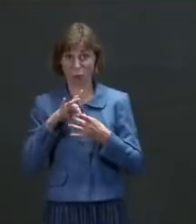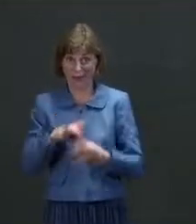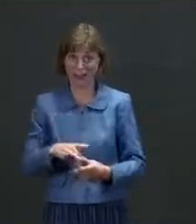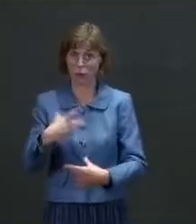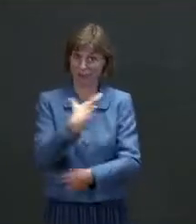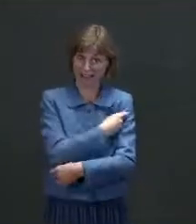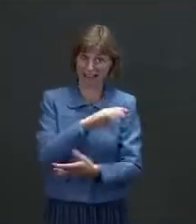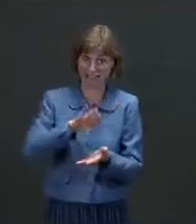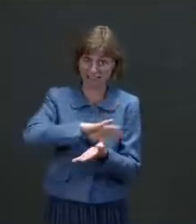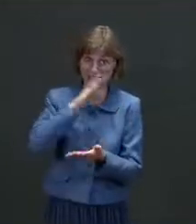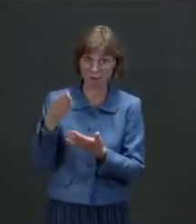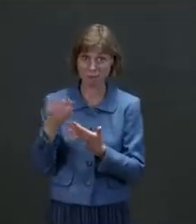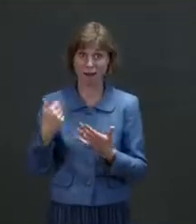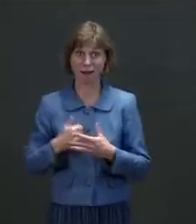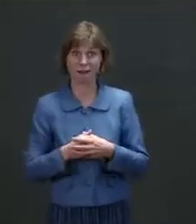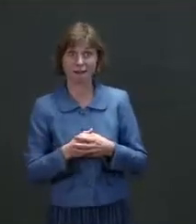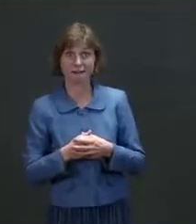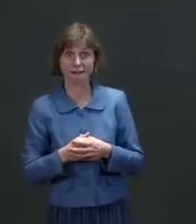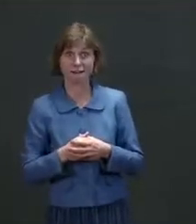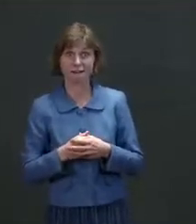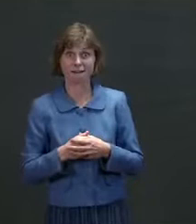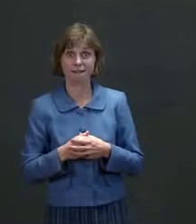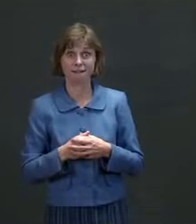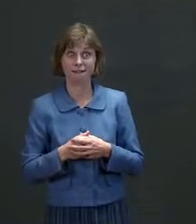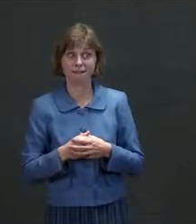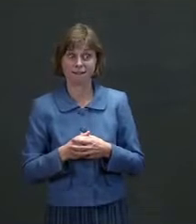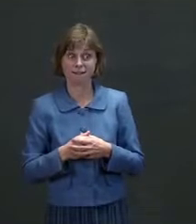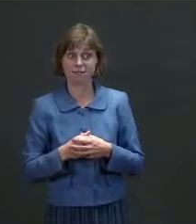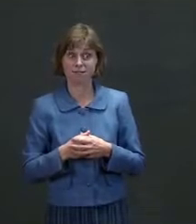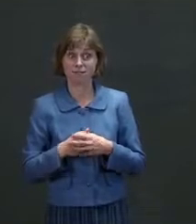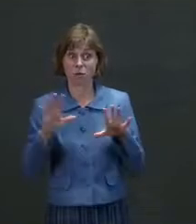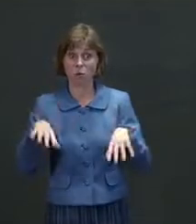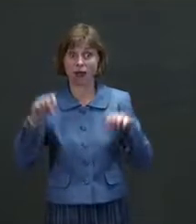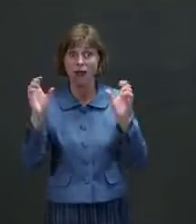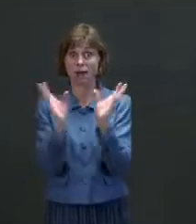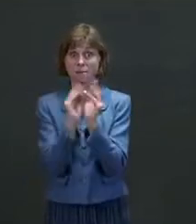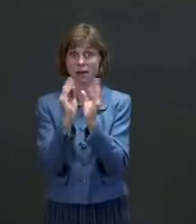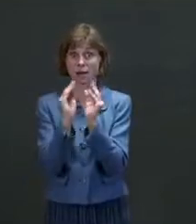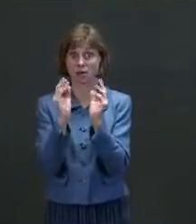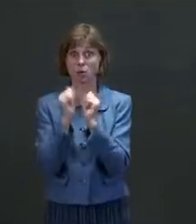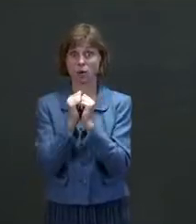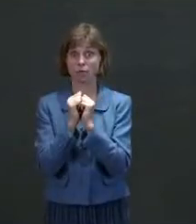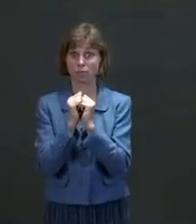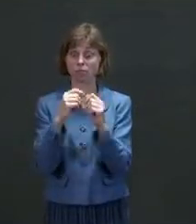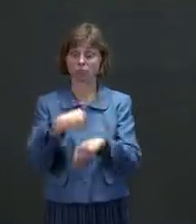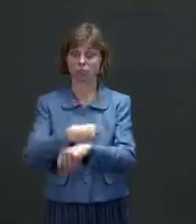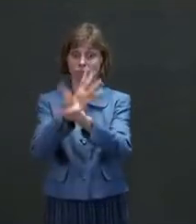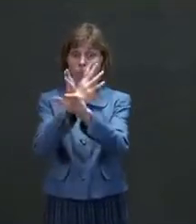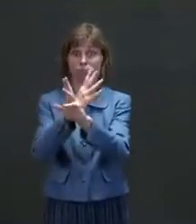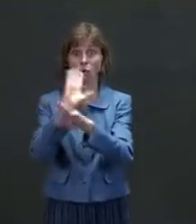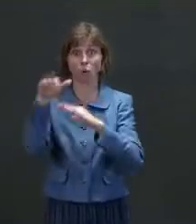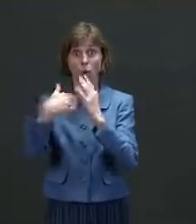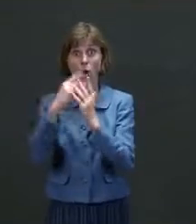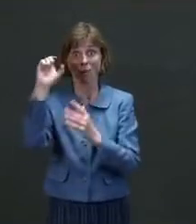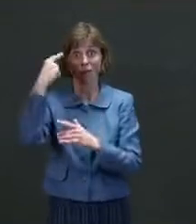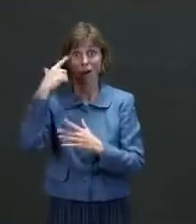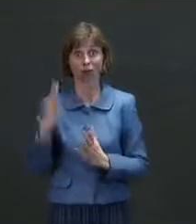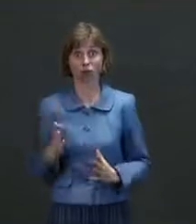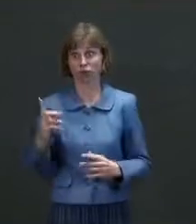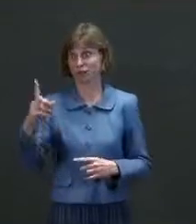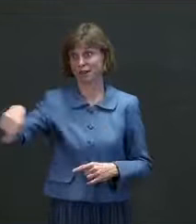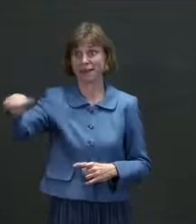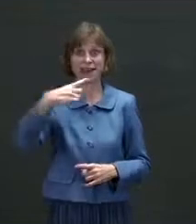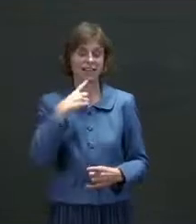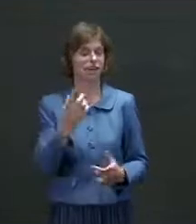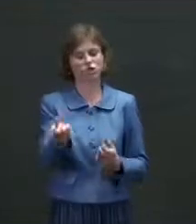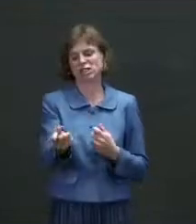supplies. And we met virtually with all the governors. And the governors basically said, just send us the vaccine, we'll take